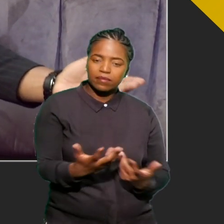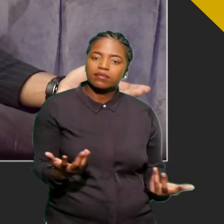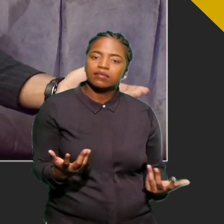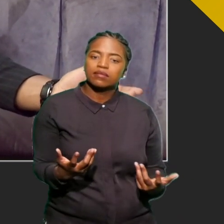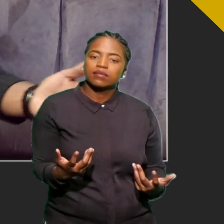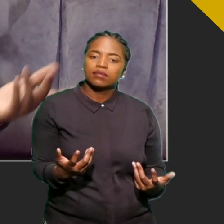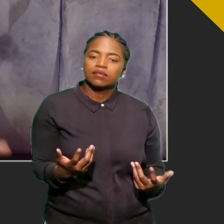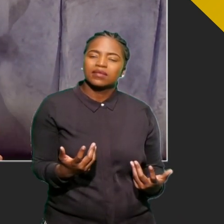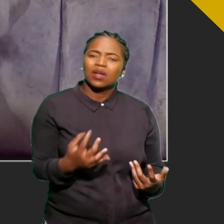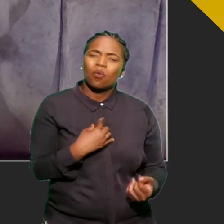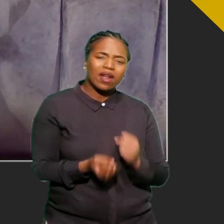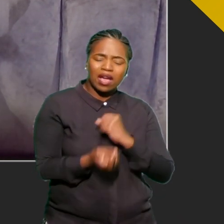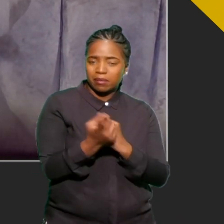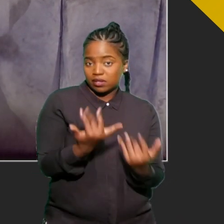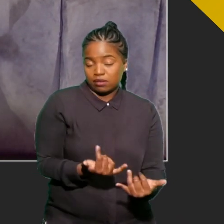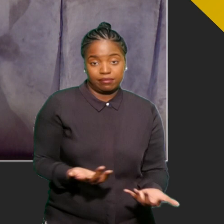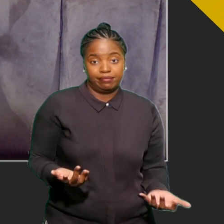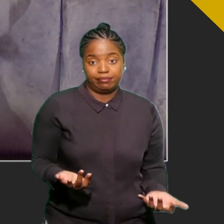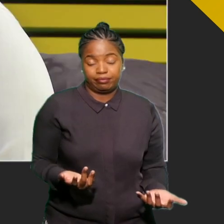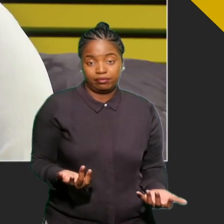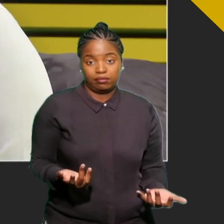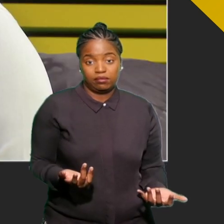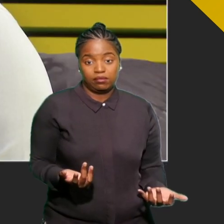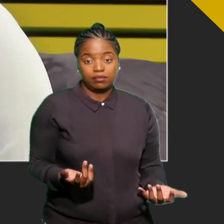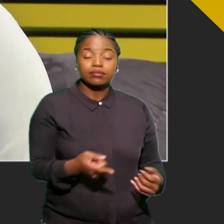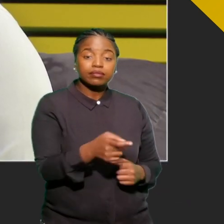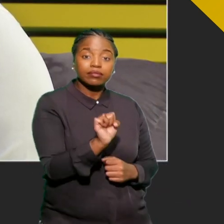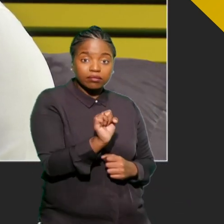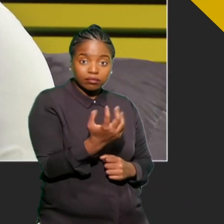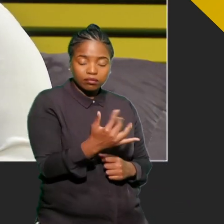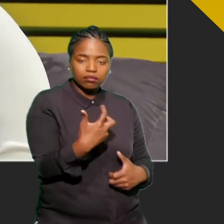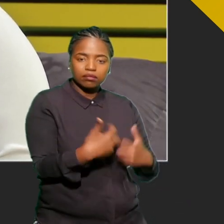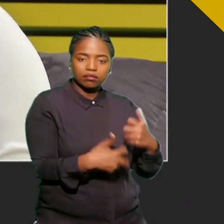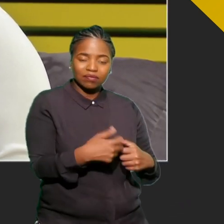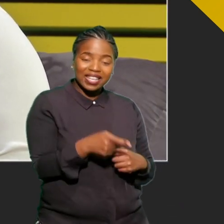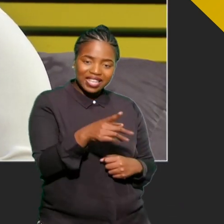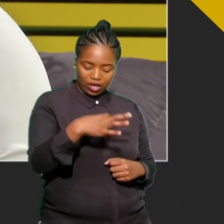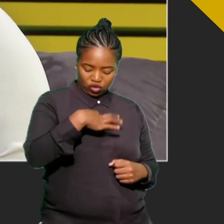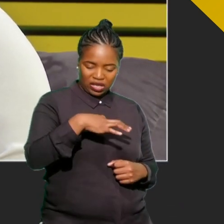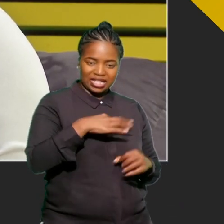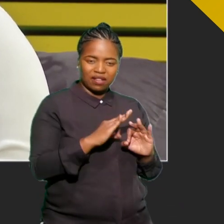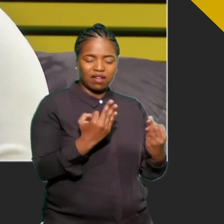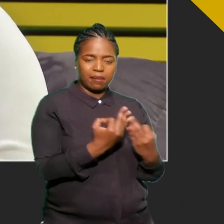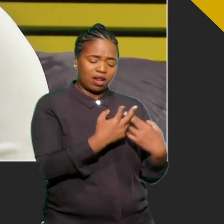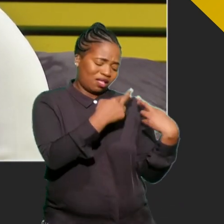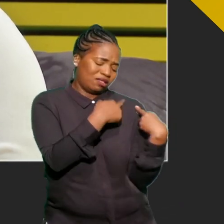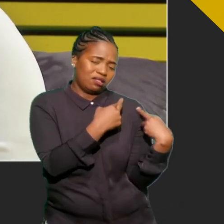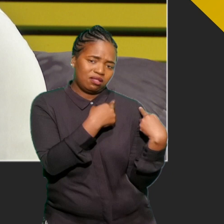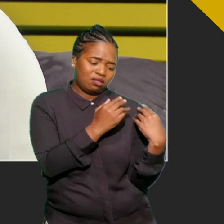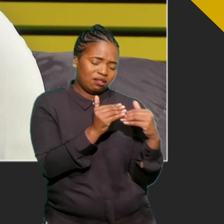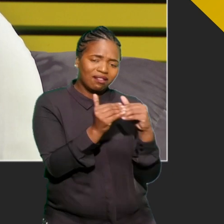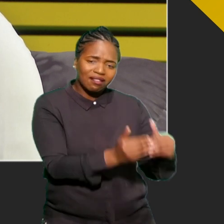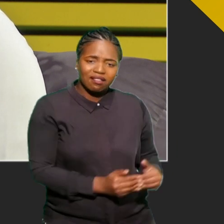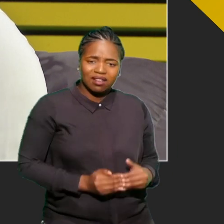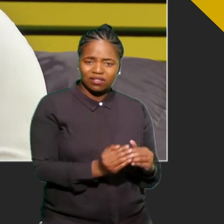girl. Yes. What happens? I mean, at the end of the day, it's that girl's family that then must take responsibility for